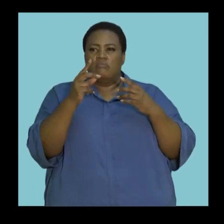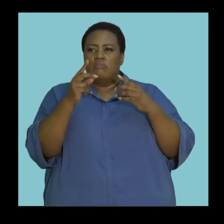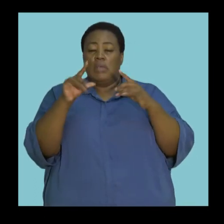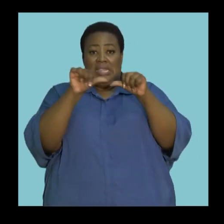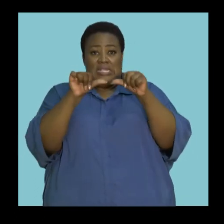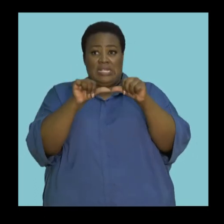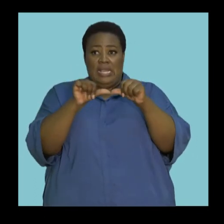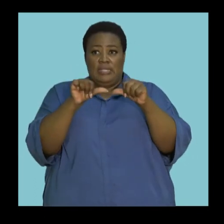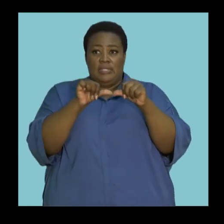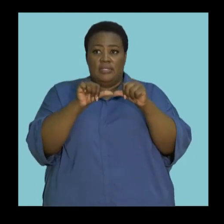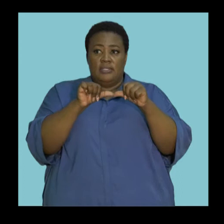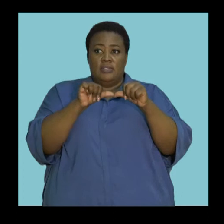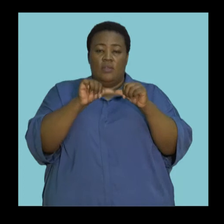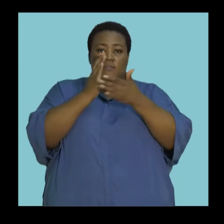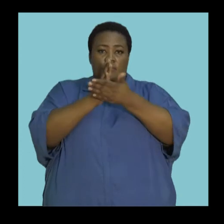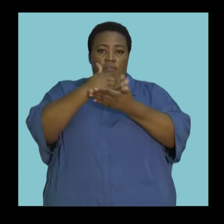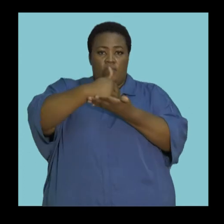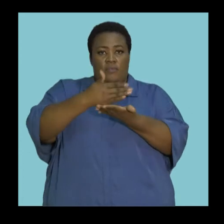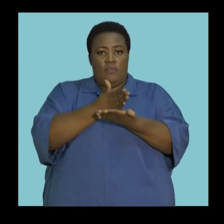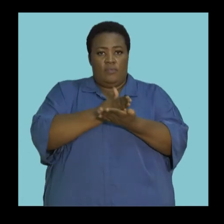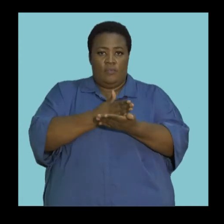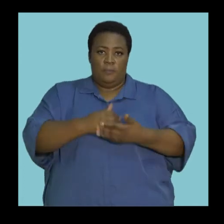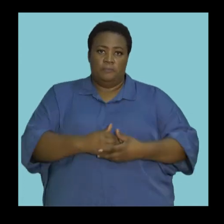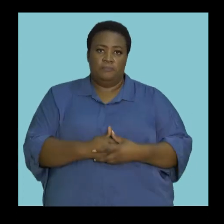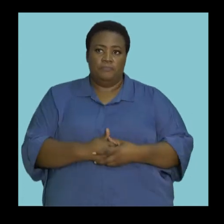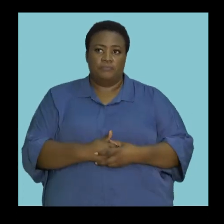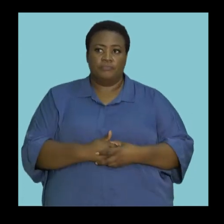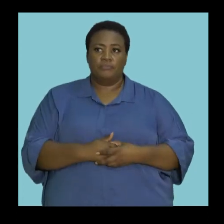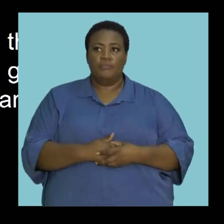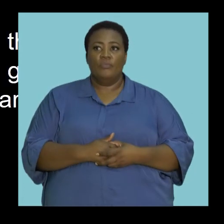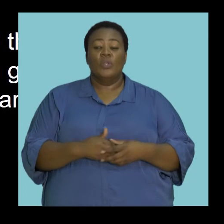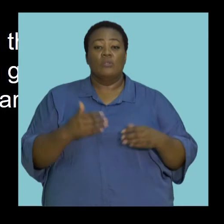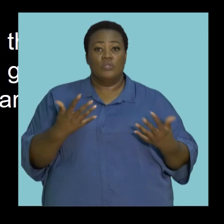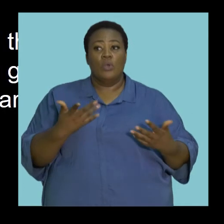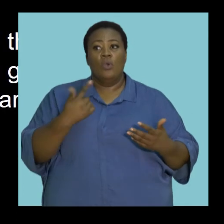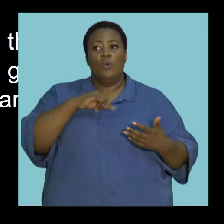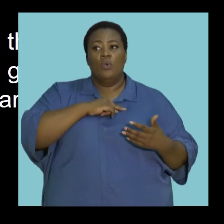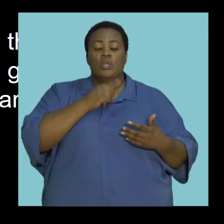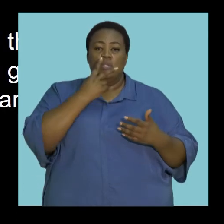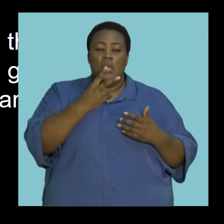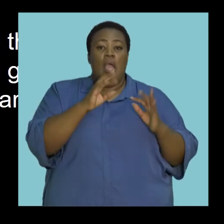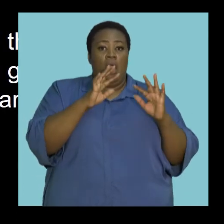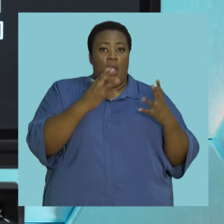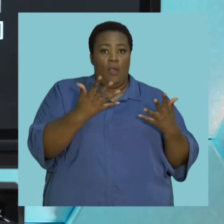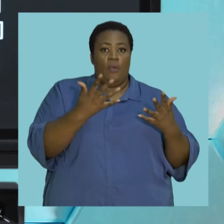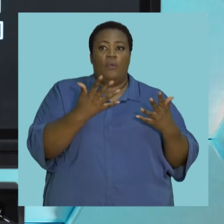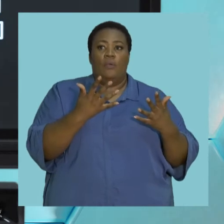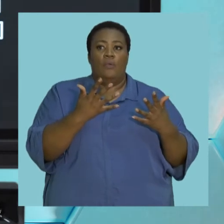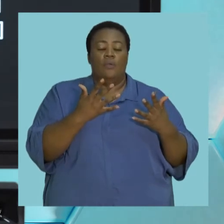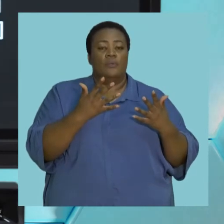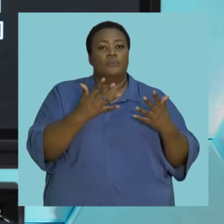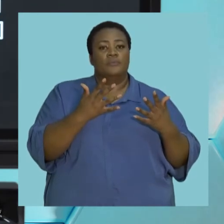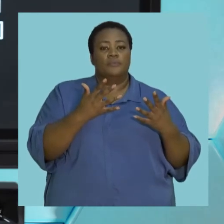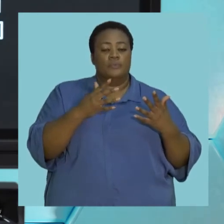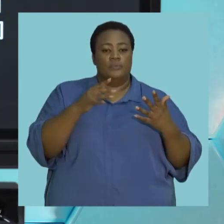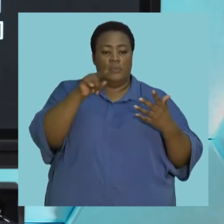the size of these little segments on the pie chart. So guys, we've looked at how to plot a pie chart.